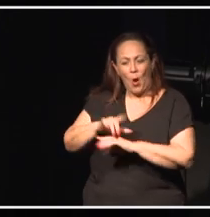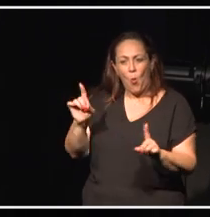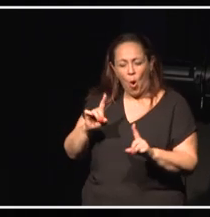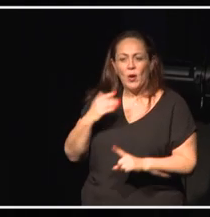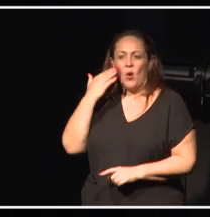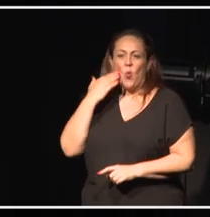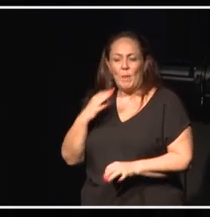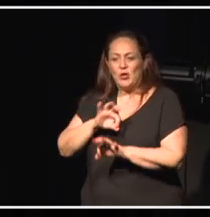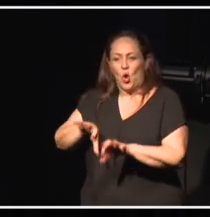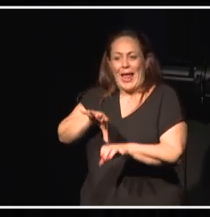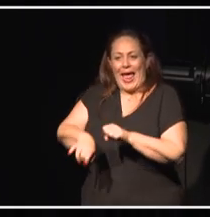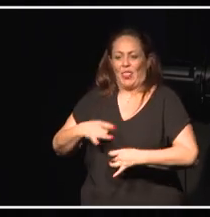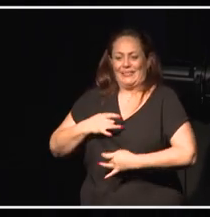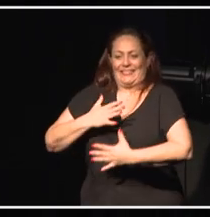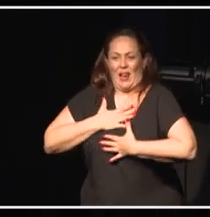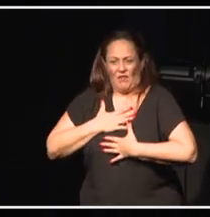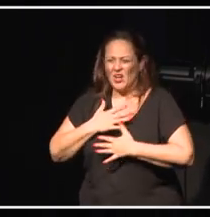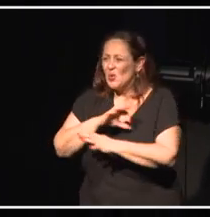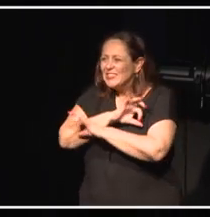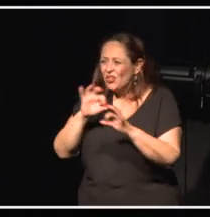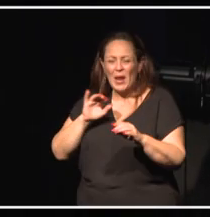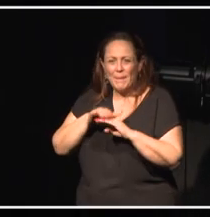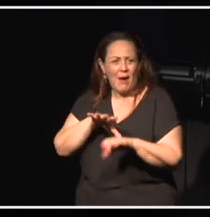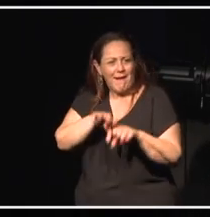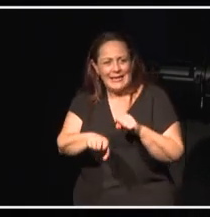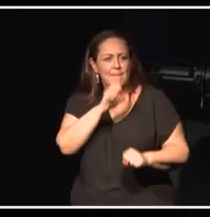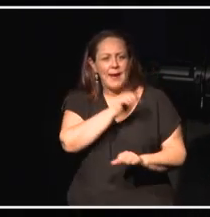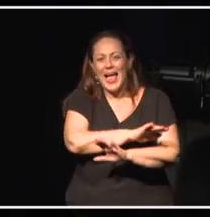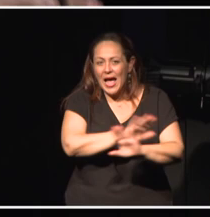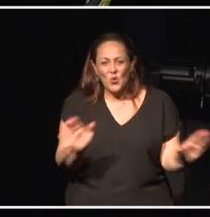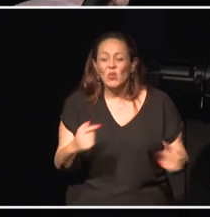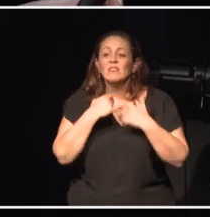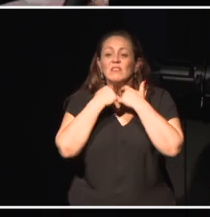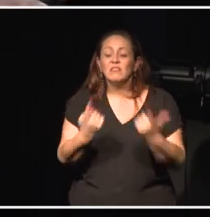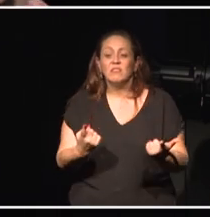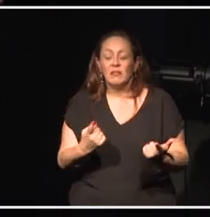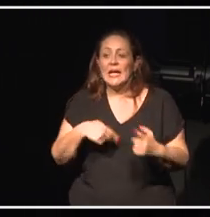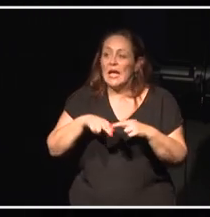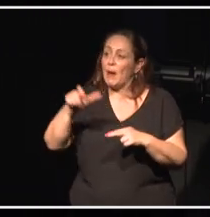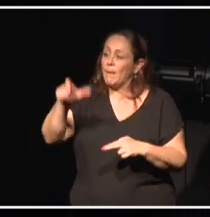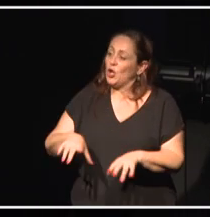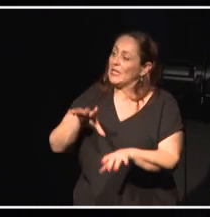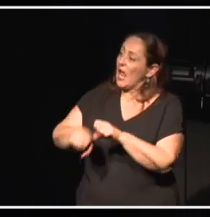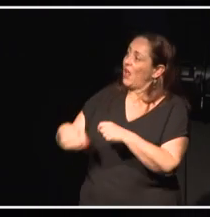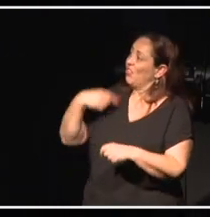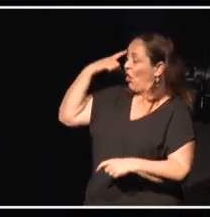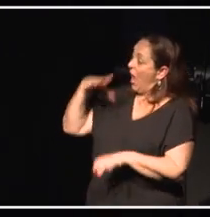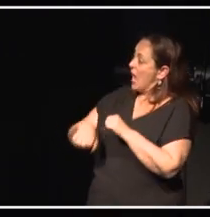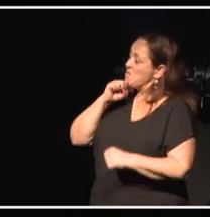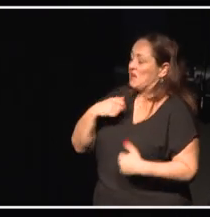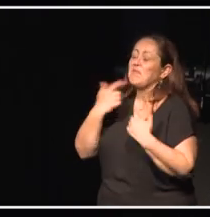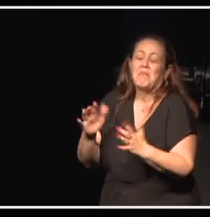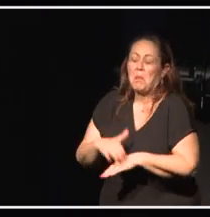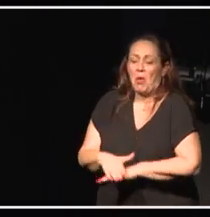not hating themselves. So it's not about whether or not we hate men. I couldn't care less whether or not someone thinks that I hate men. I know what